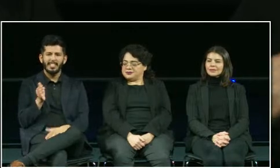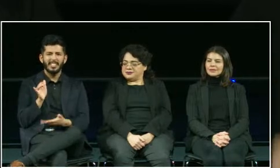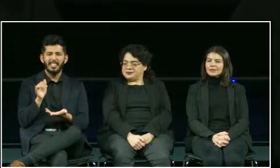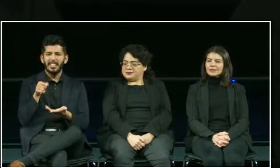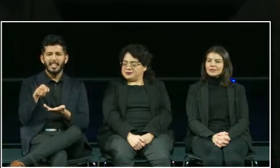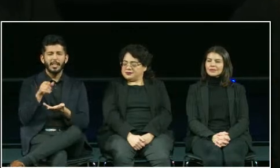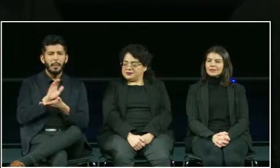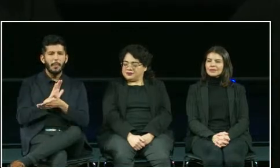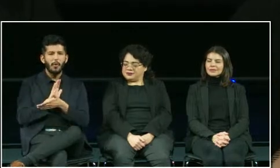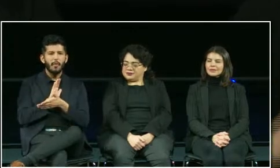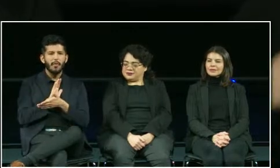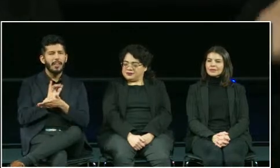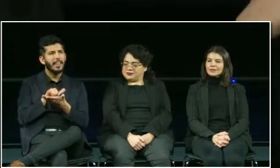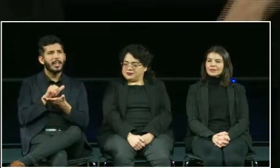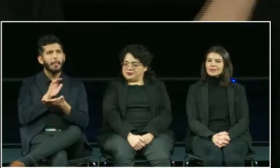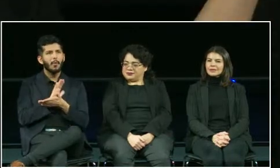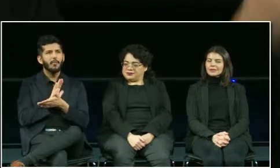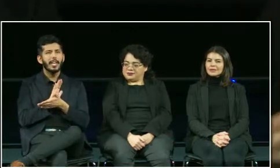doesn't,